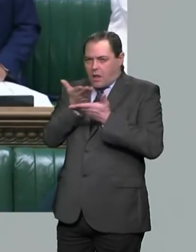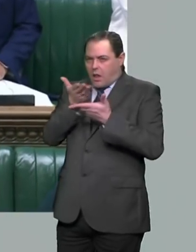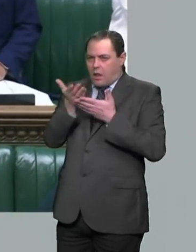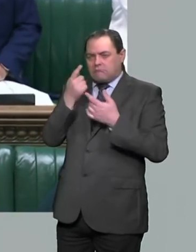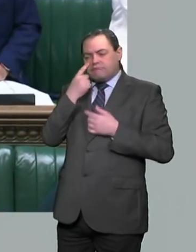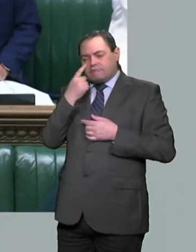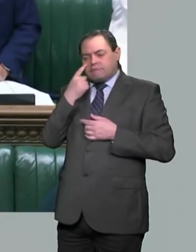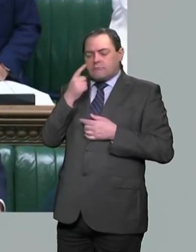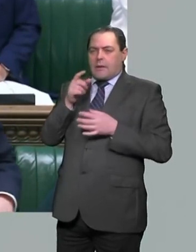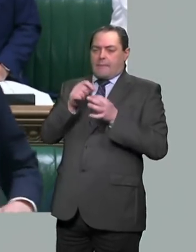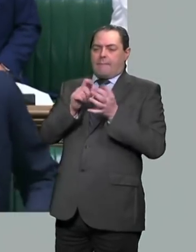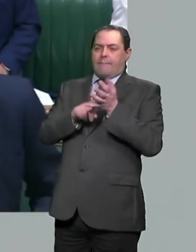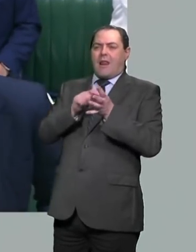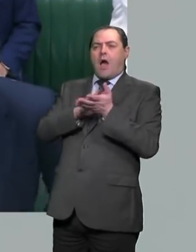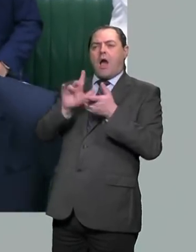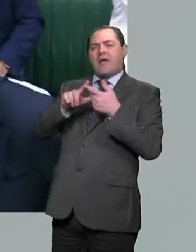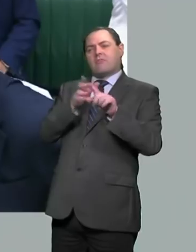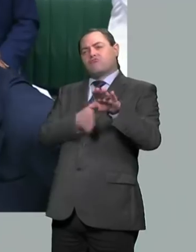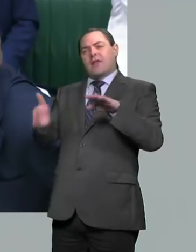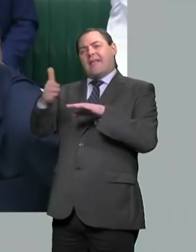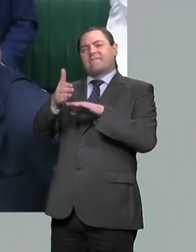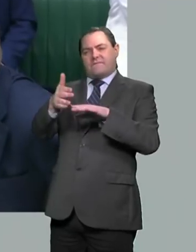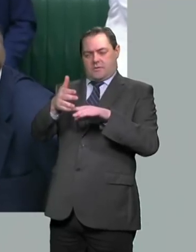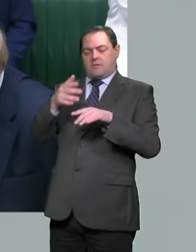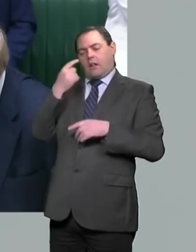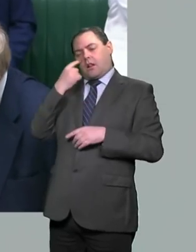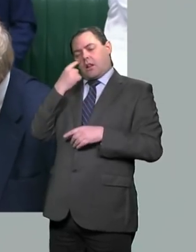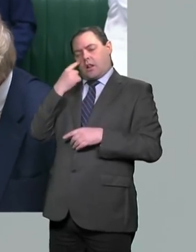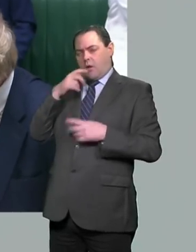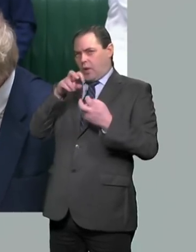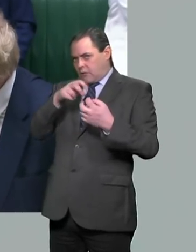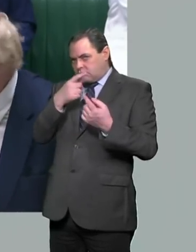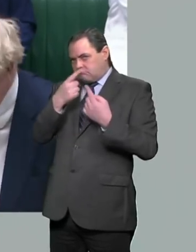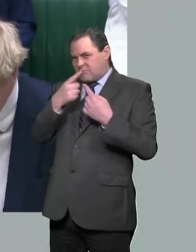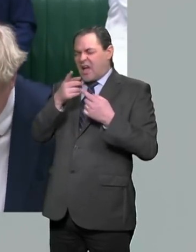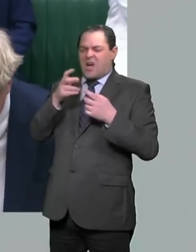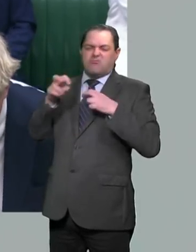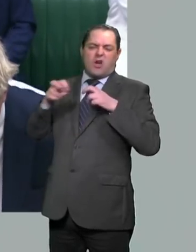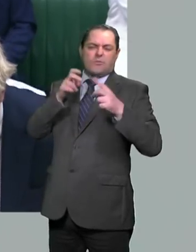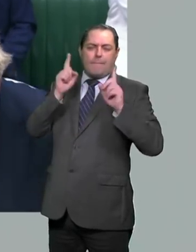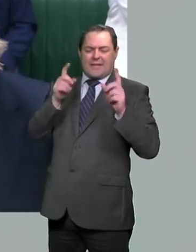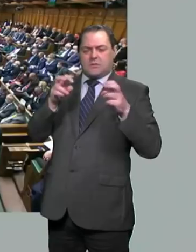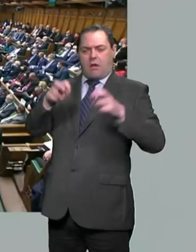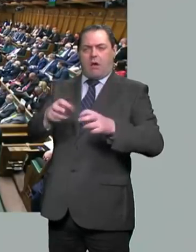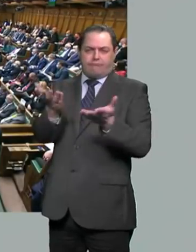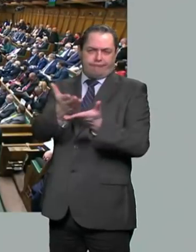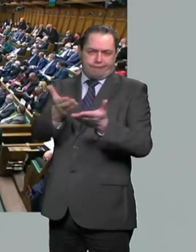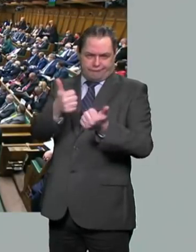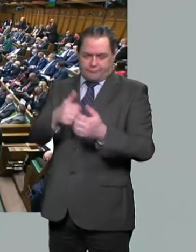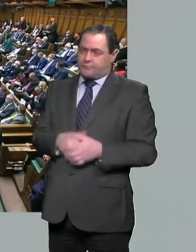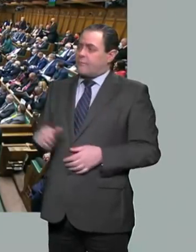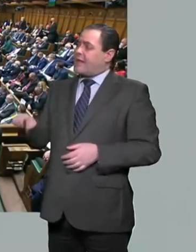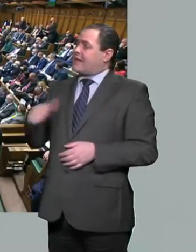bid for the Blythe Relief Road, and I'll make sure that my honourable friend gets a meeting with the Transport Secretary to discuss it further. Rachel